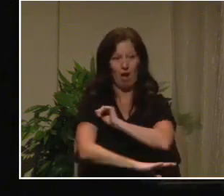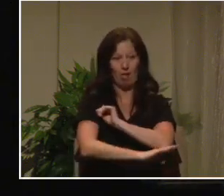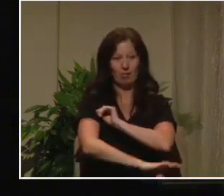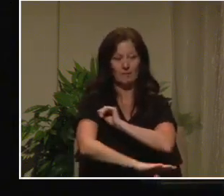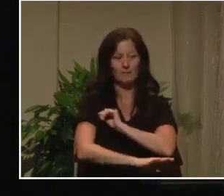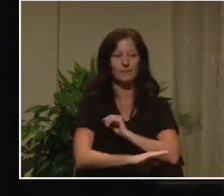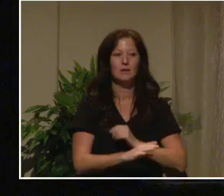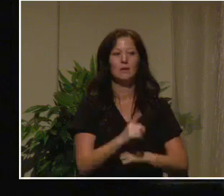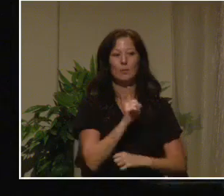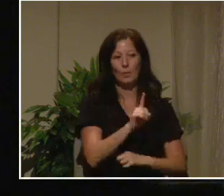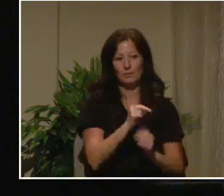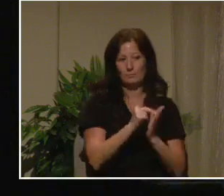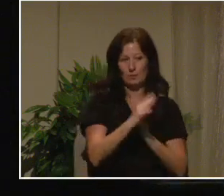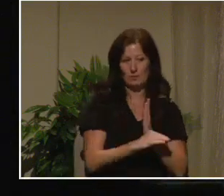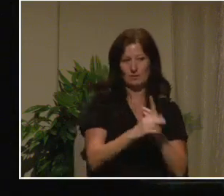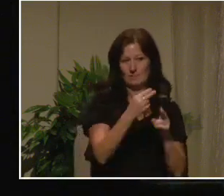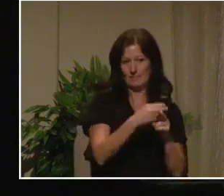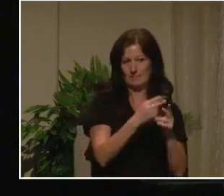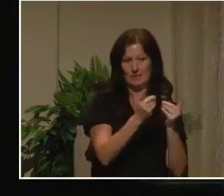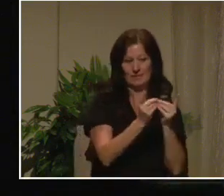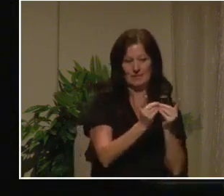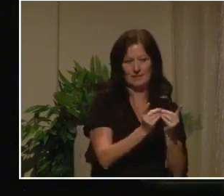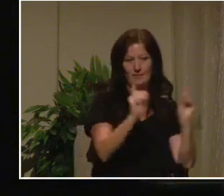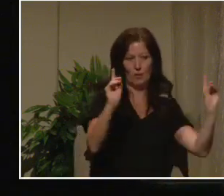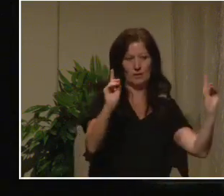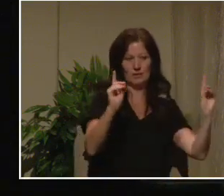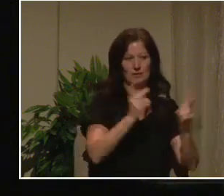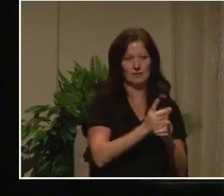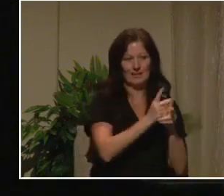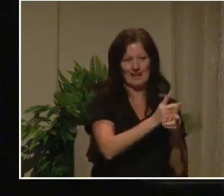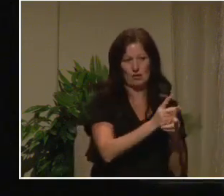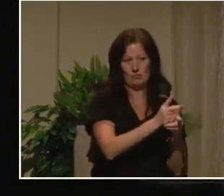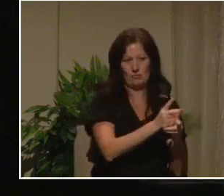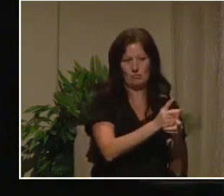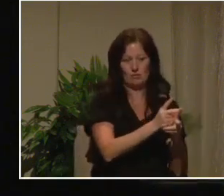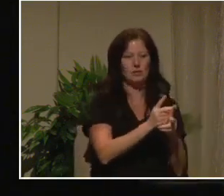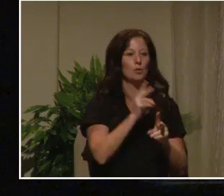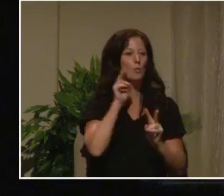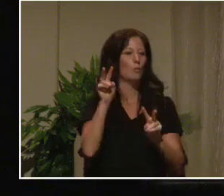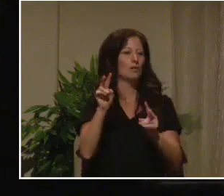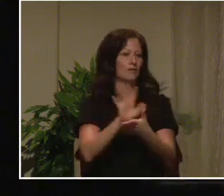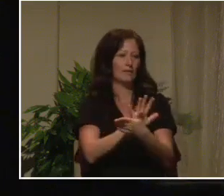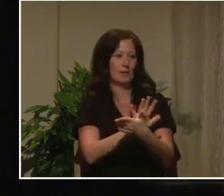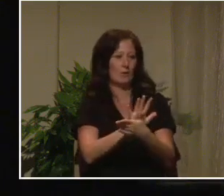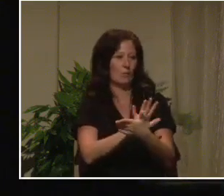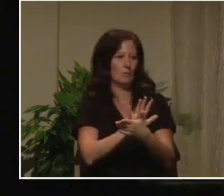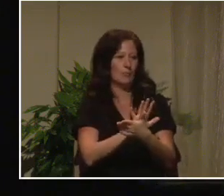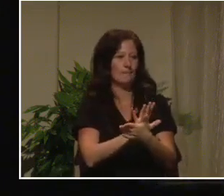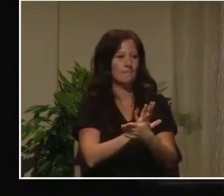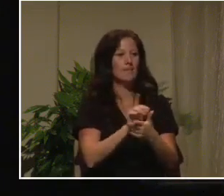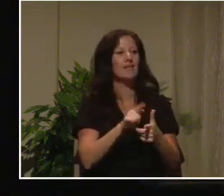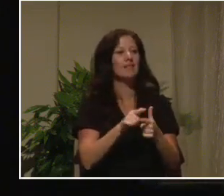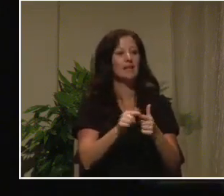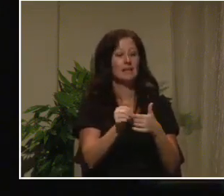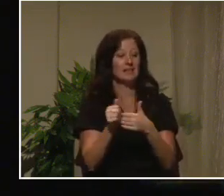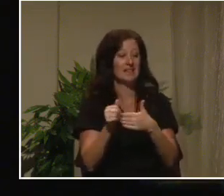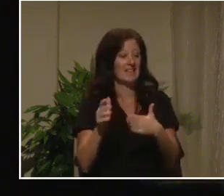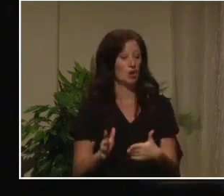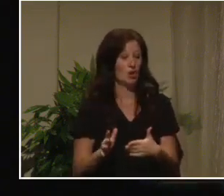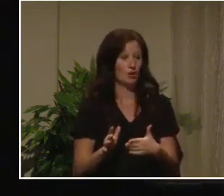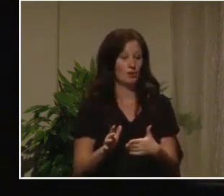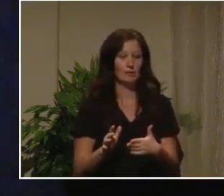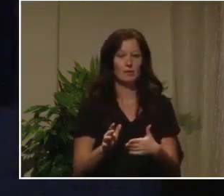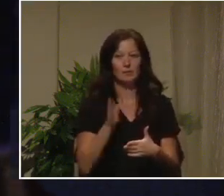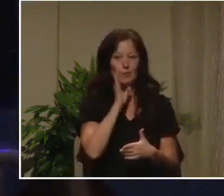talking about ministries, about healing. Let's watch this video, and then Liz Isis, one of the leaders of that program, is going to come and talk to us a little bit